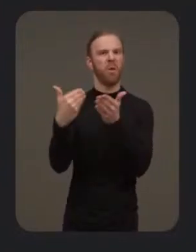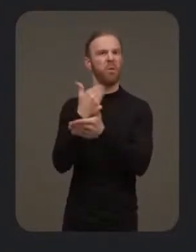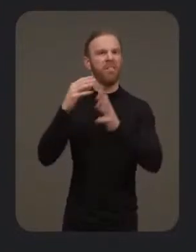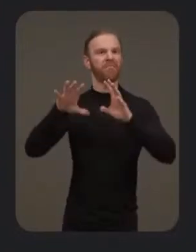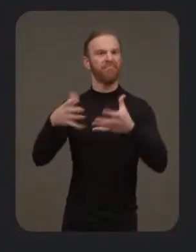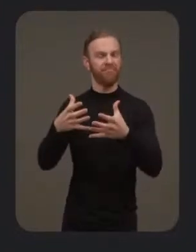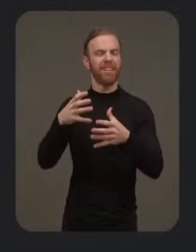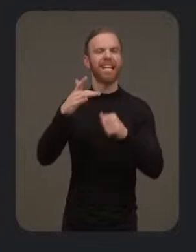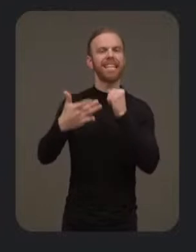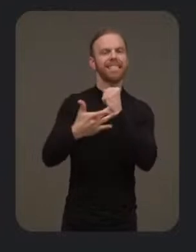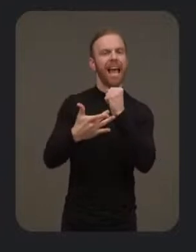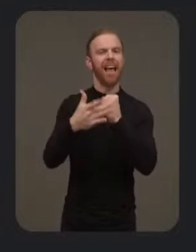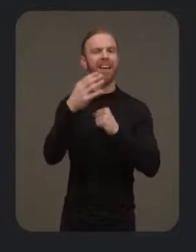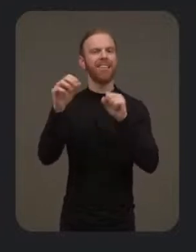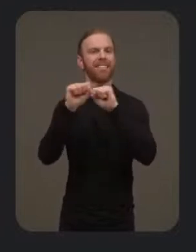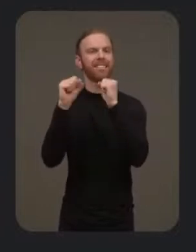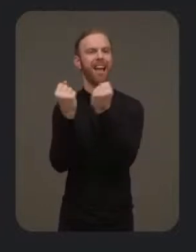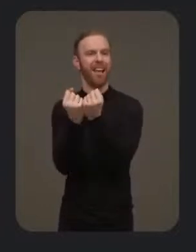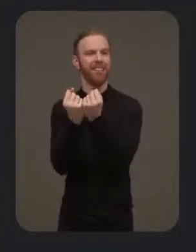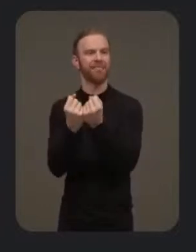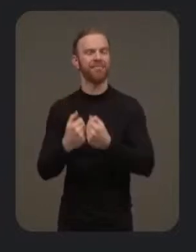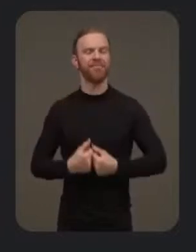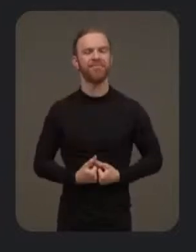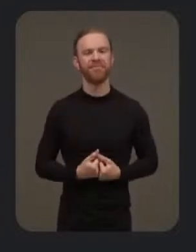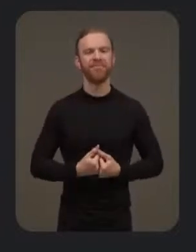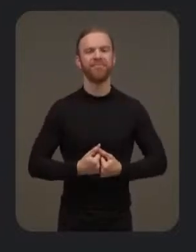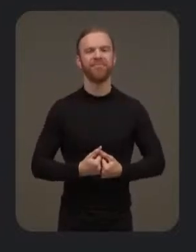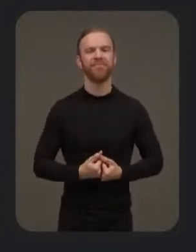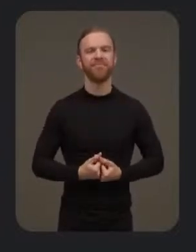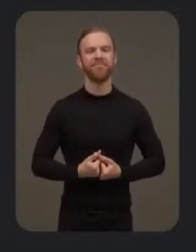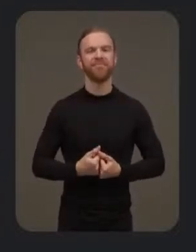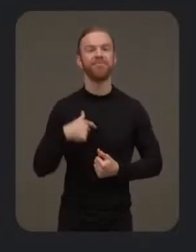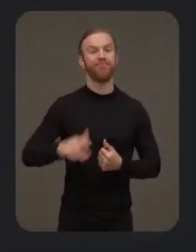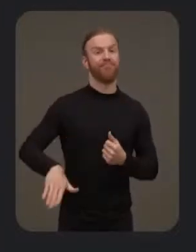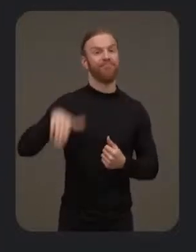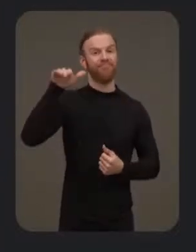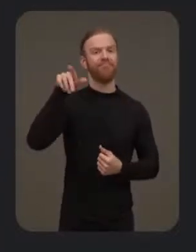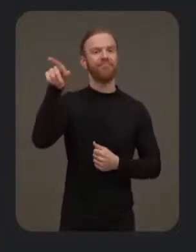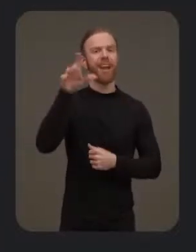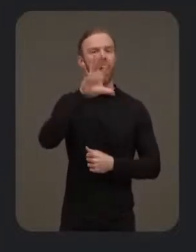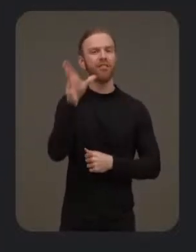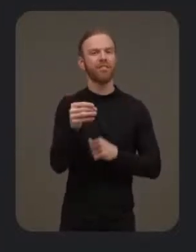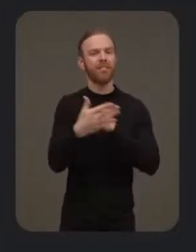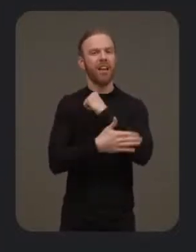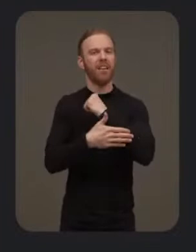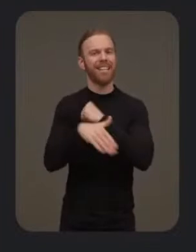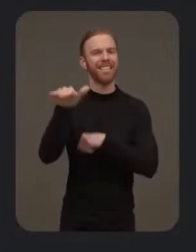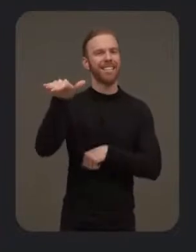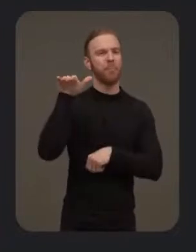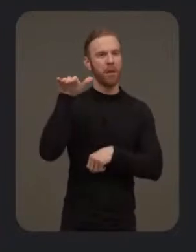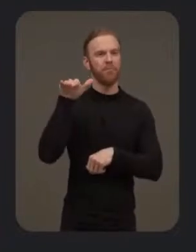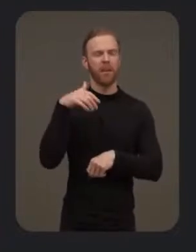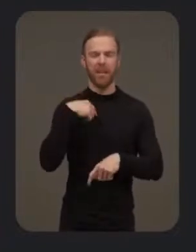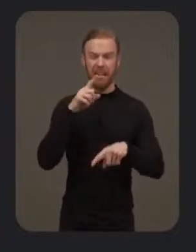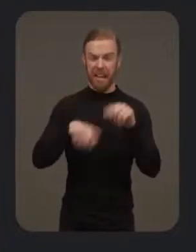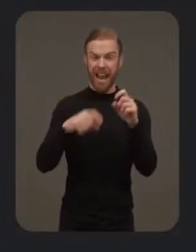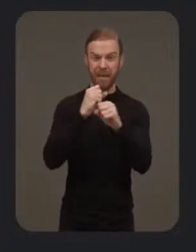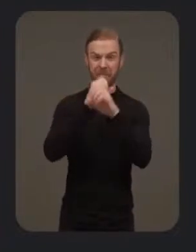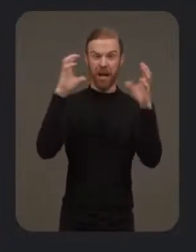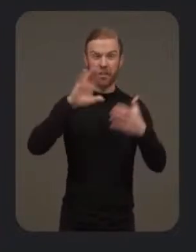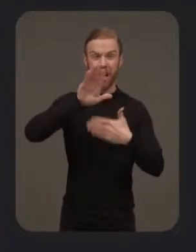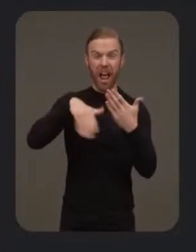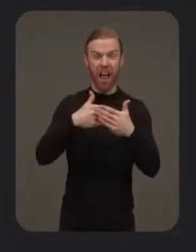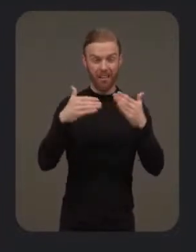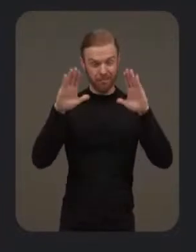called Technology and Society. Growing up in Zimbabwe, I could not have imagined all the amazing